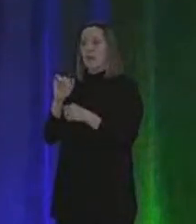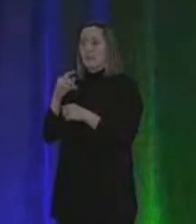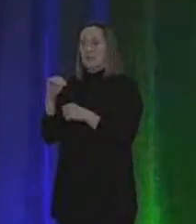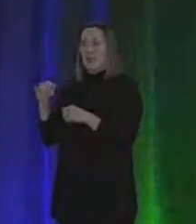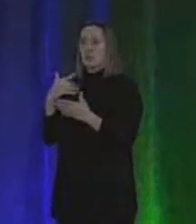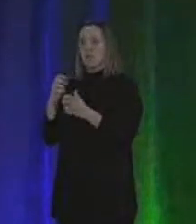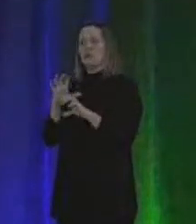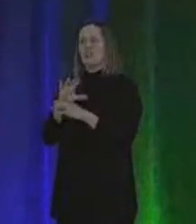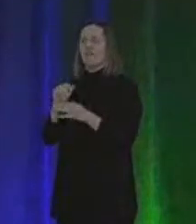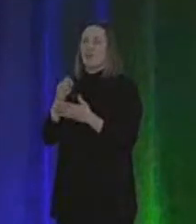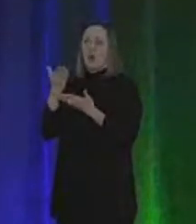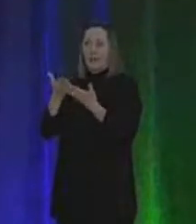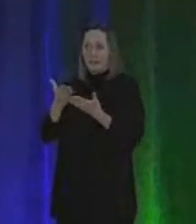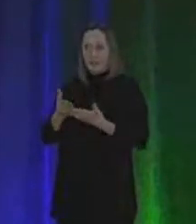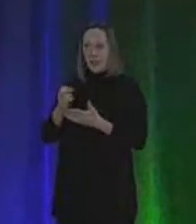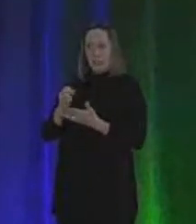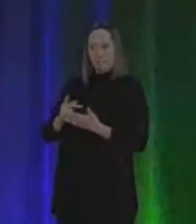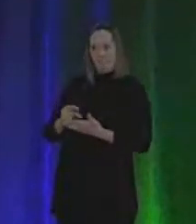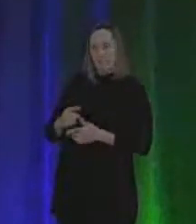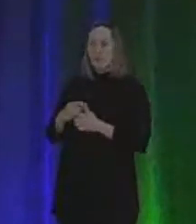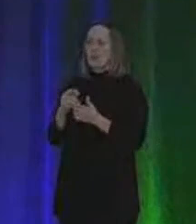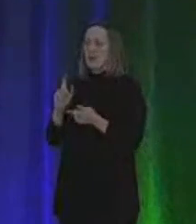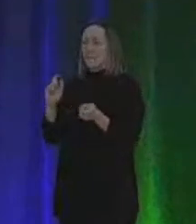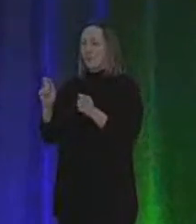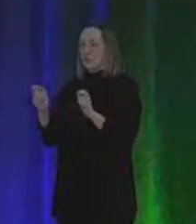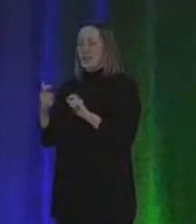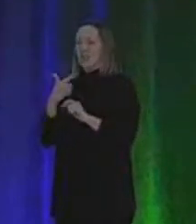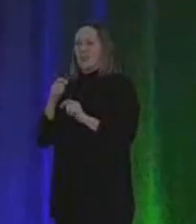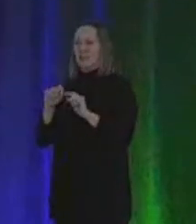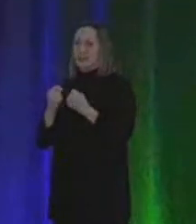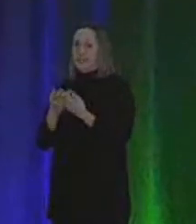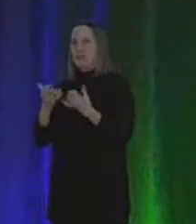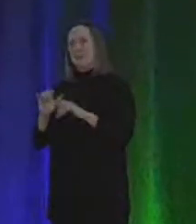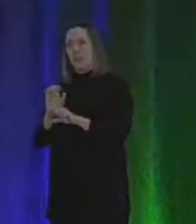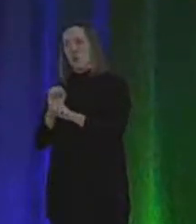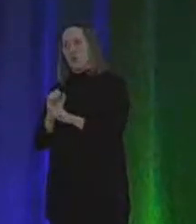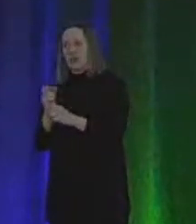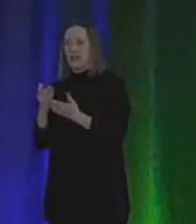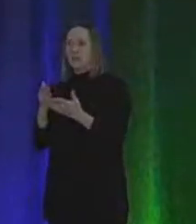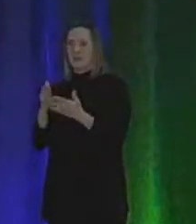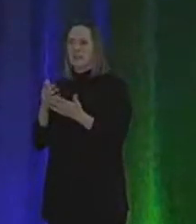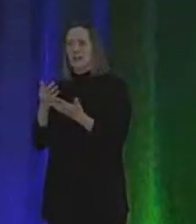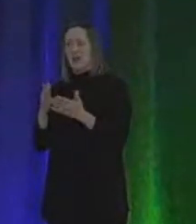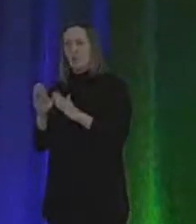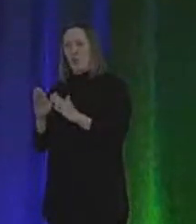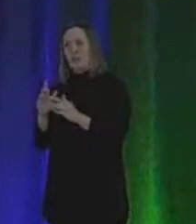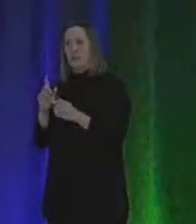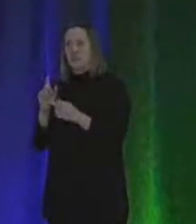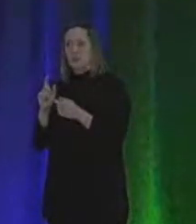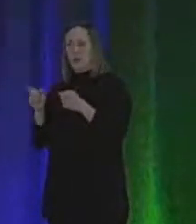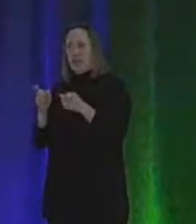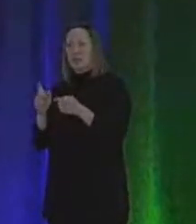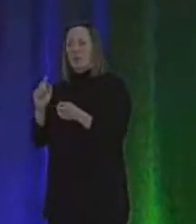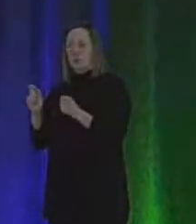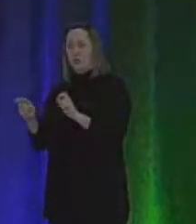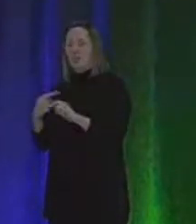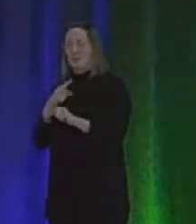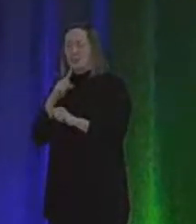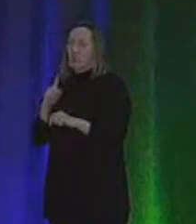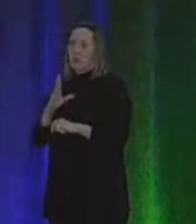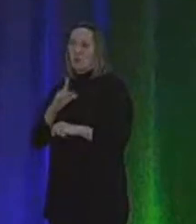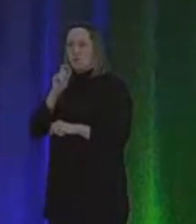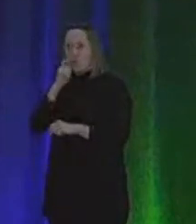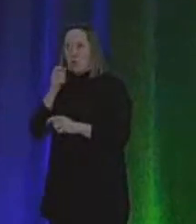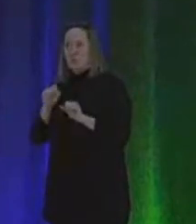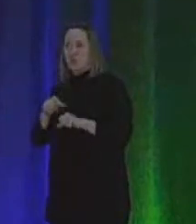things like authentication, for things like mutations, because the team is still working on a native way to handle mutations. But it's really, really cool